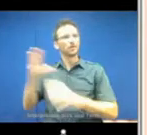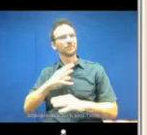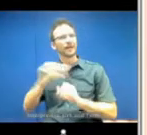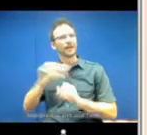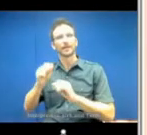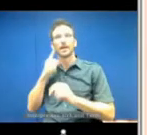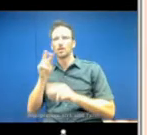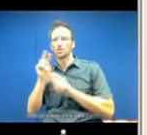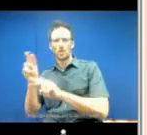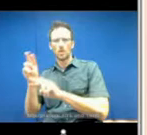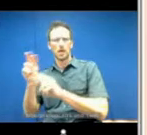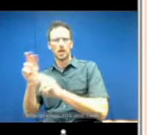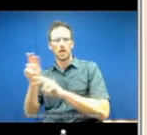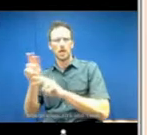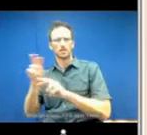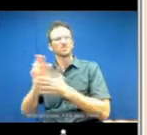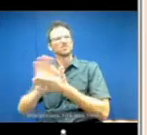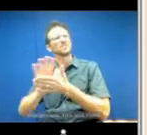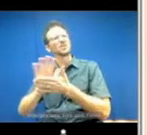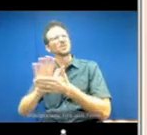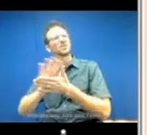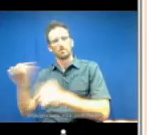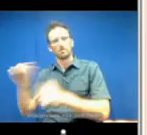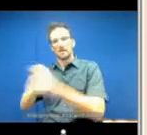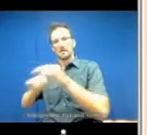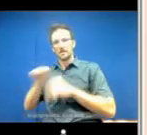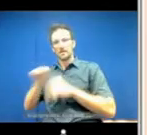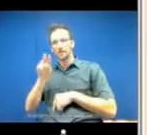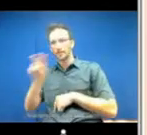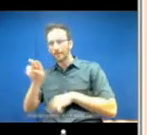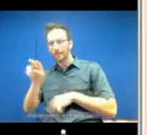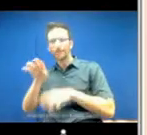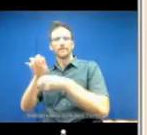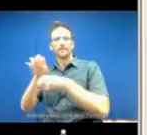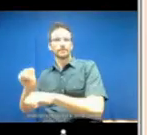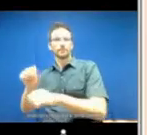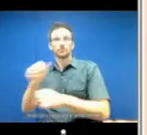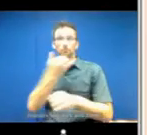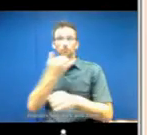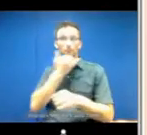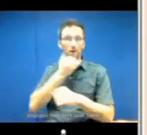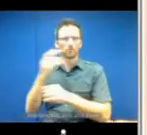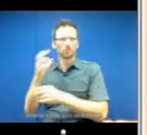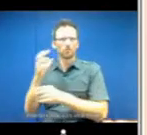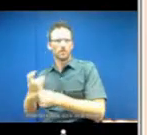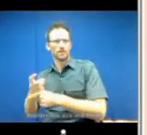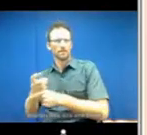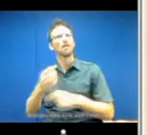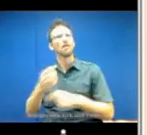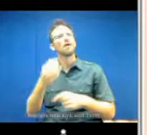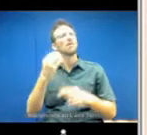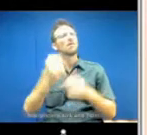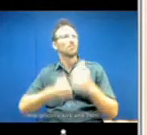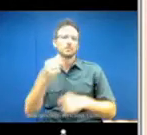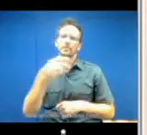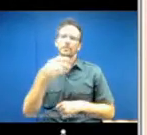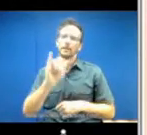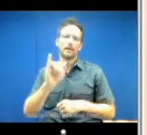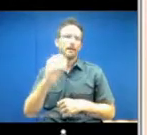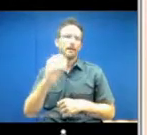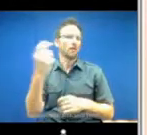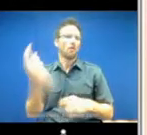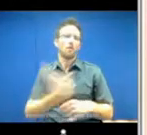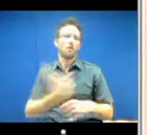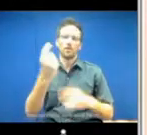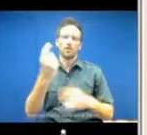that most proceedings interpreters want to do an accurate and ethical interpretation, and so